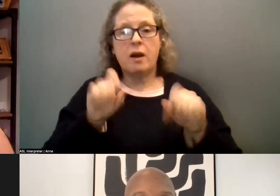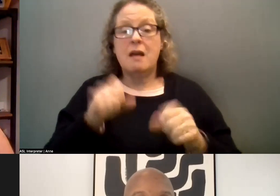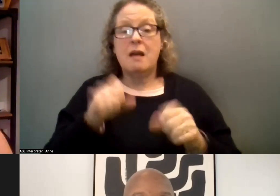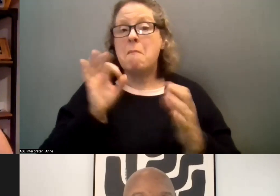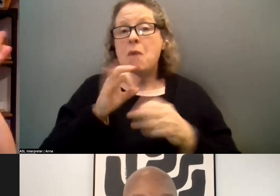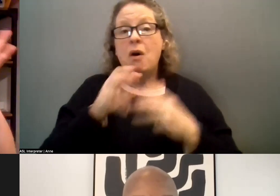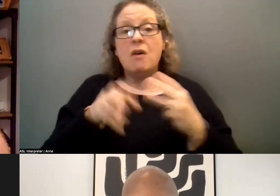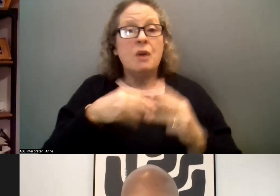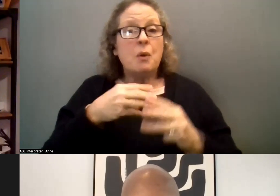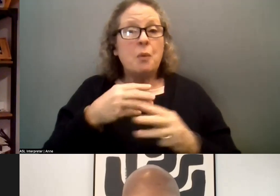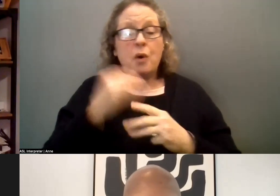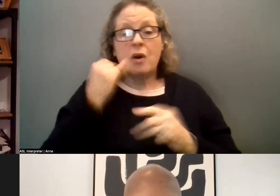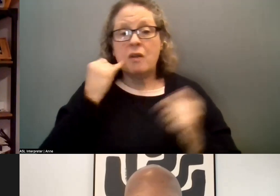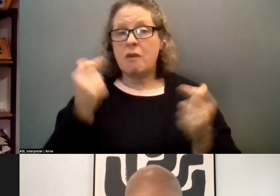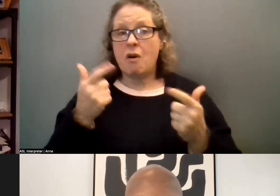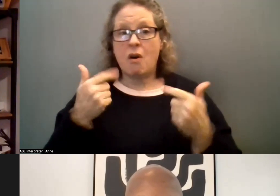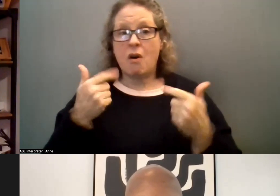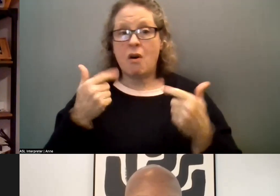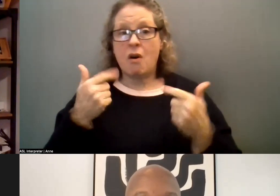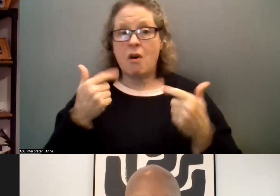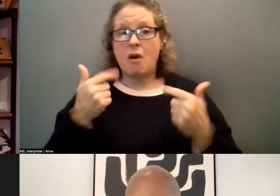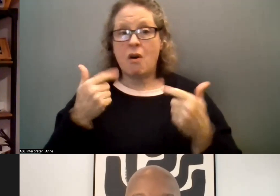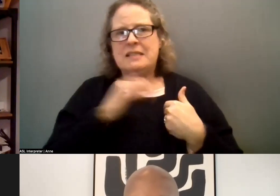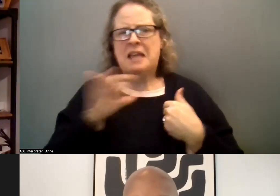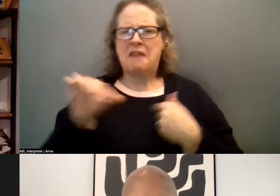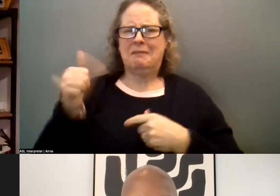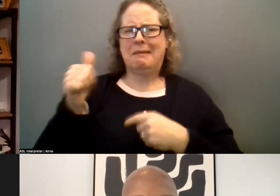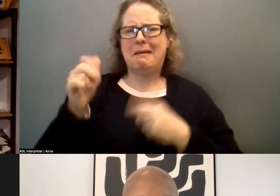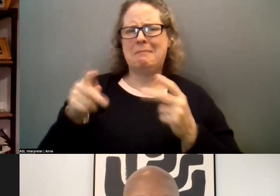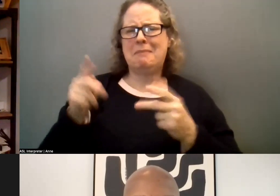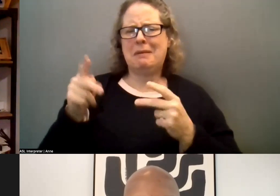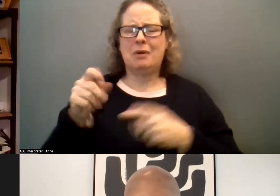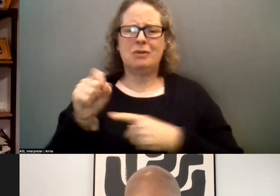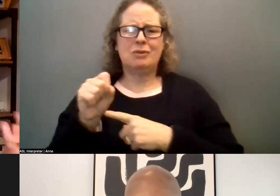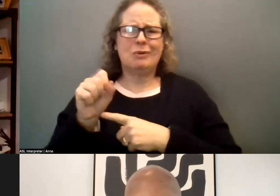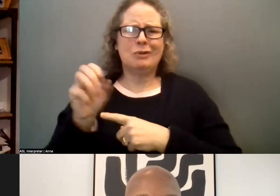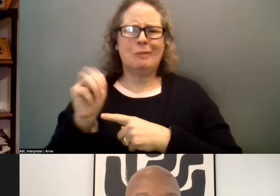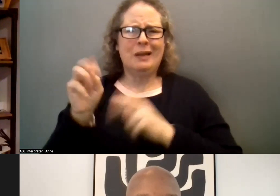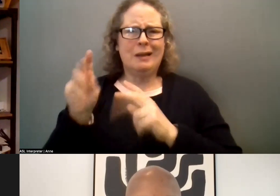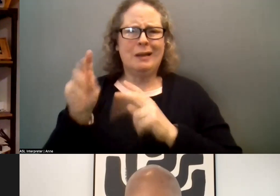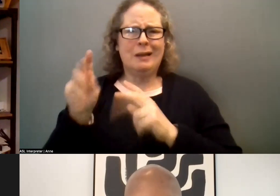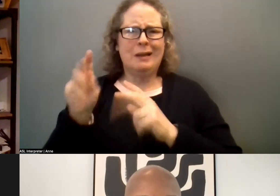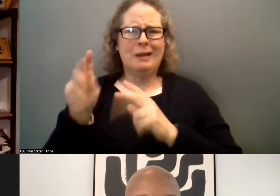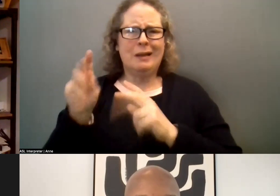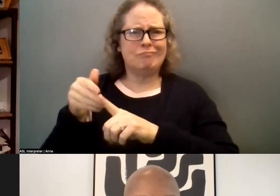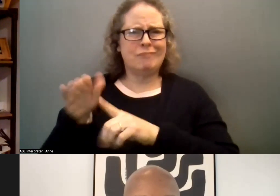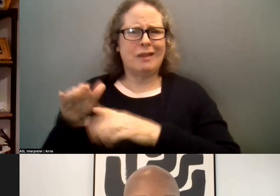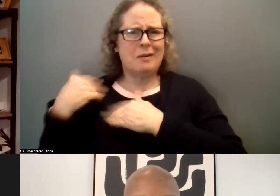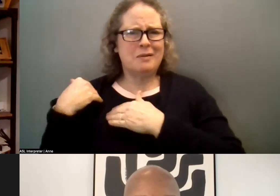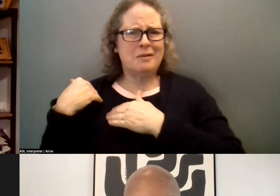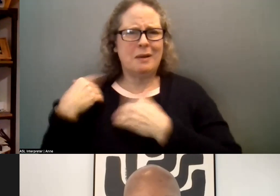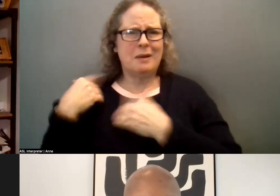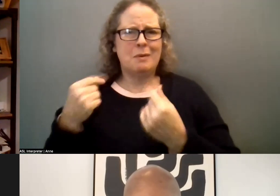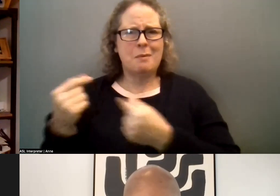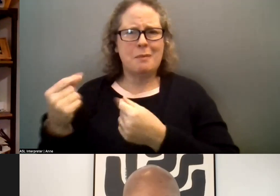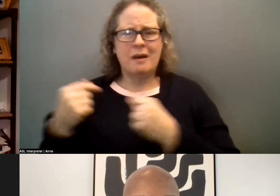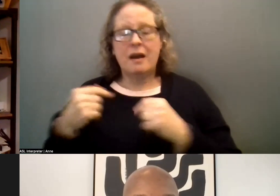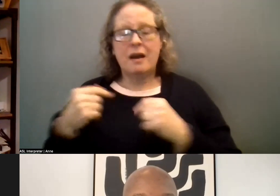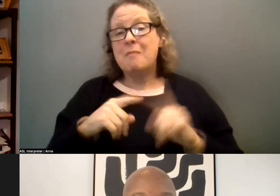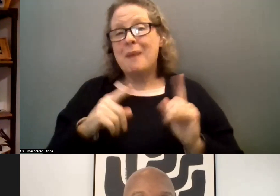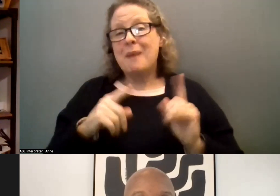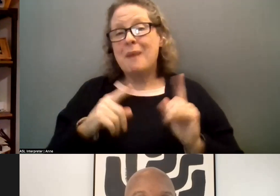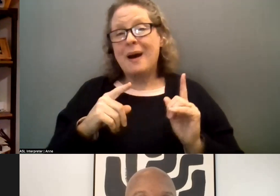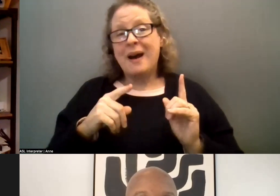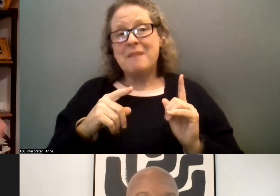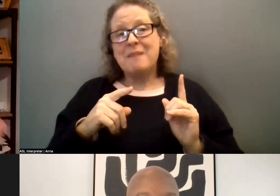had a staff of 10 and had a social media person and doing all this and that, I think it would be